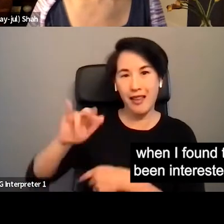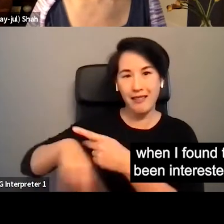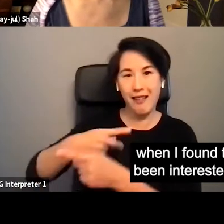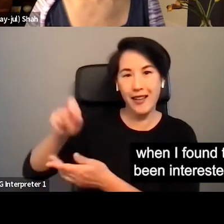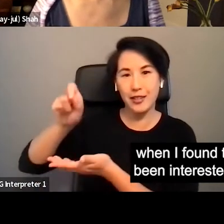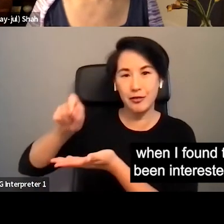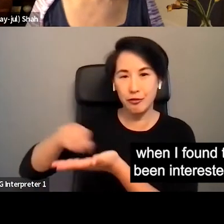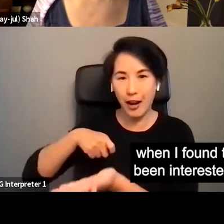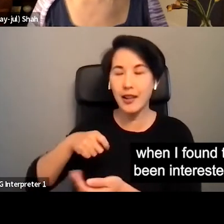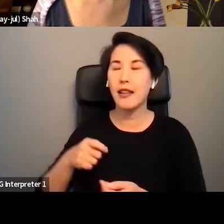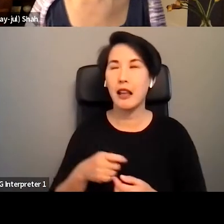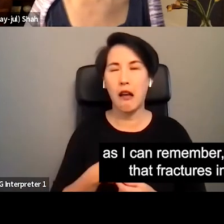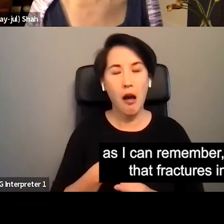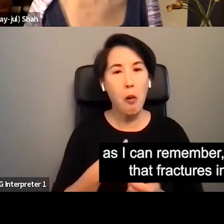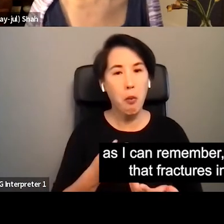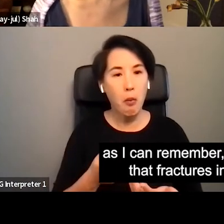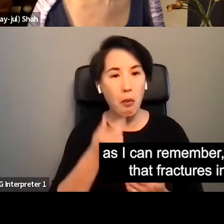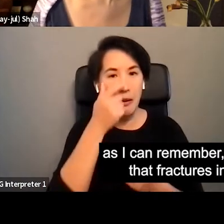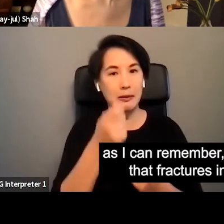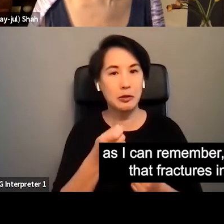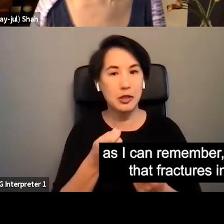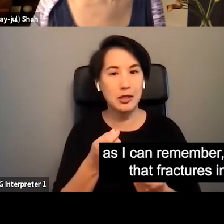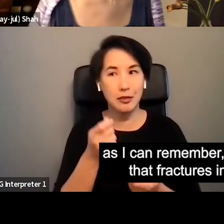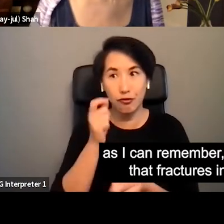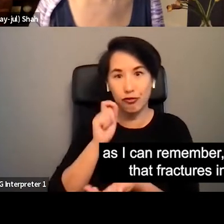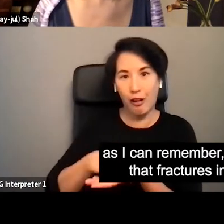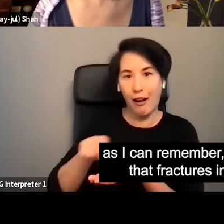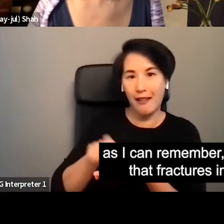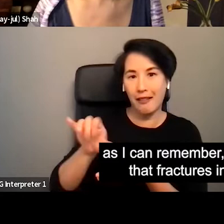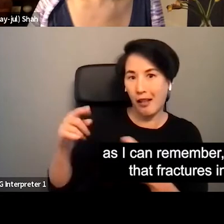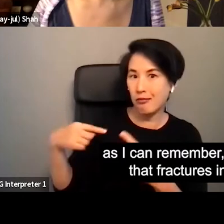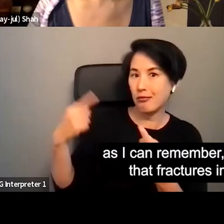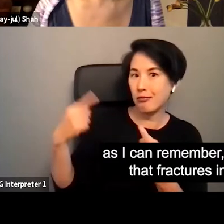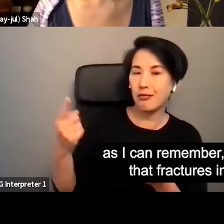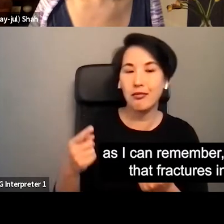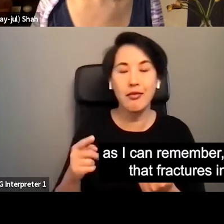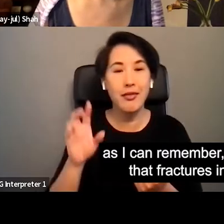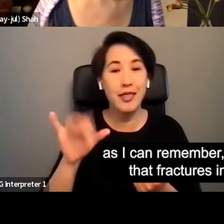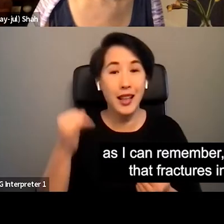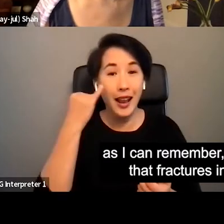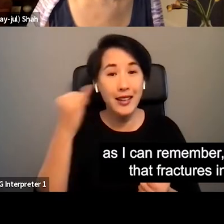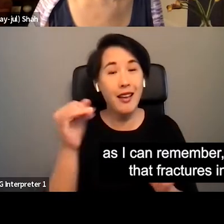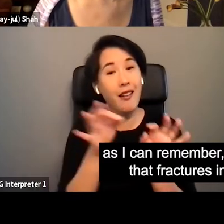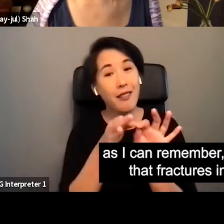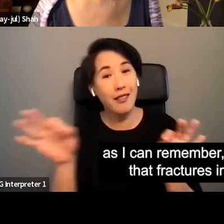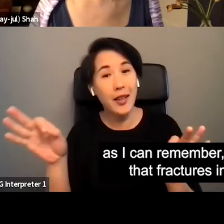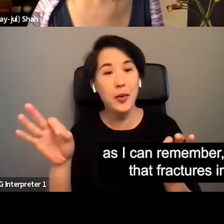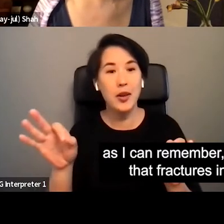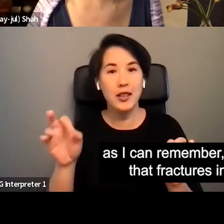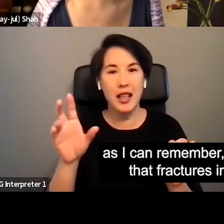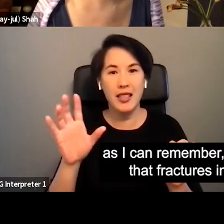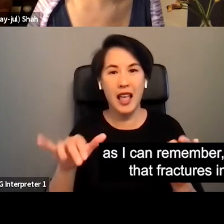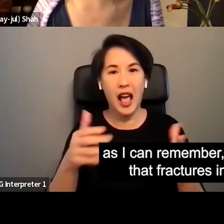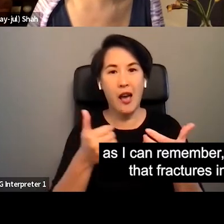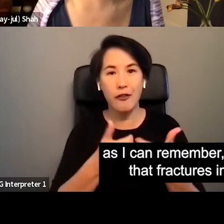interested in writing for as long as I can remember, which is the idea of language that fractures in its